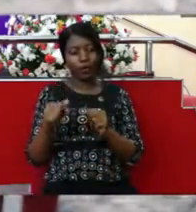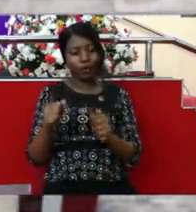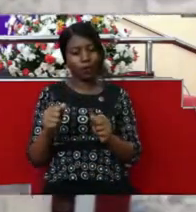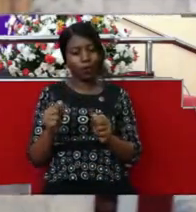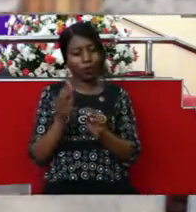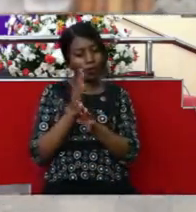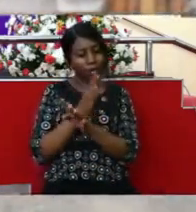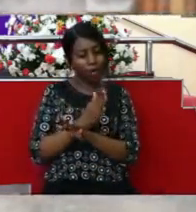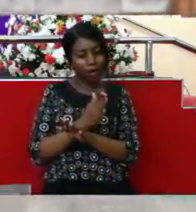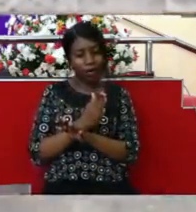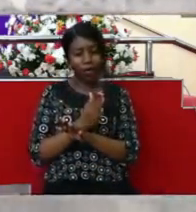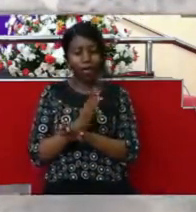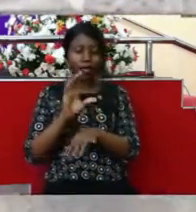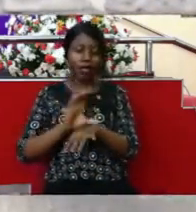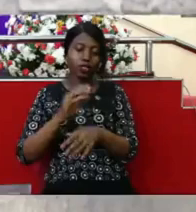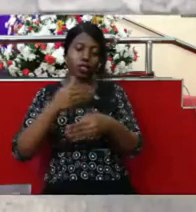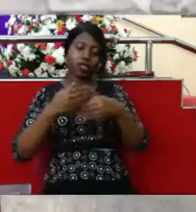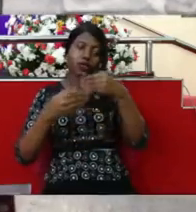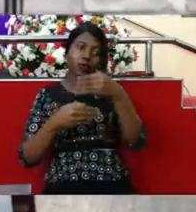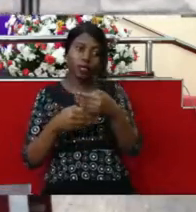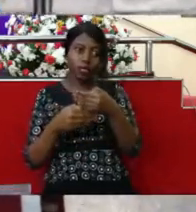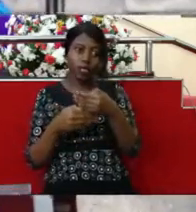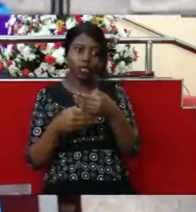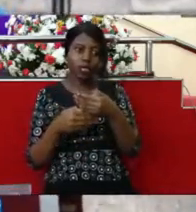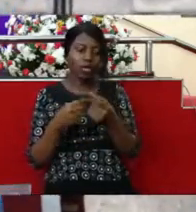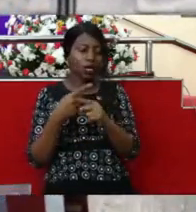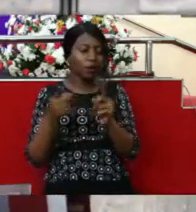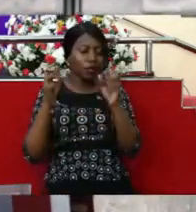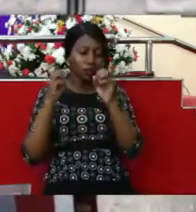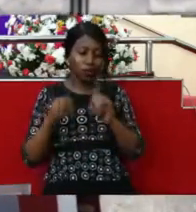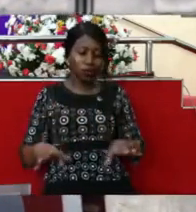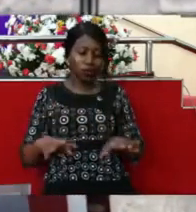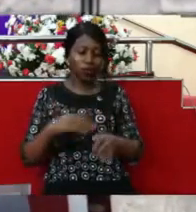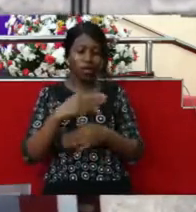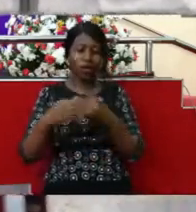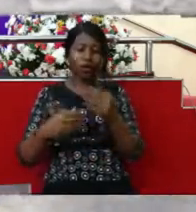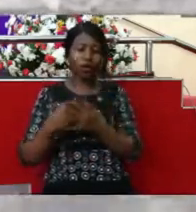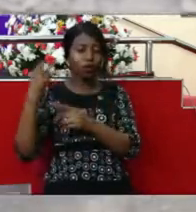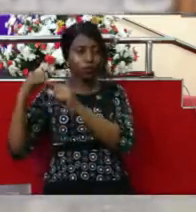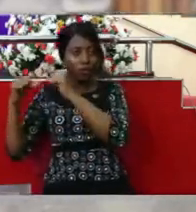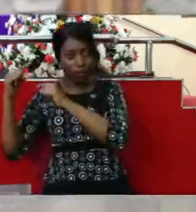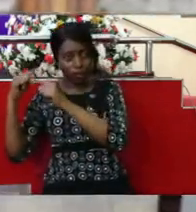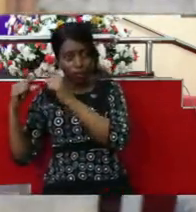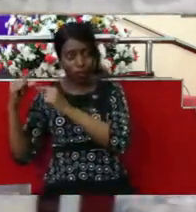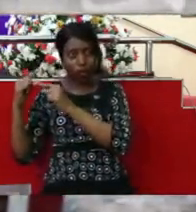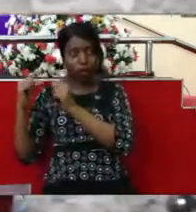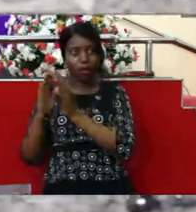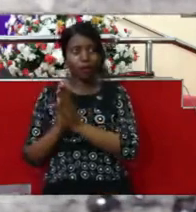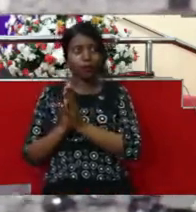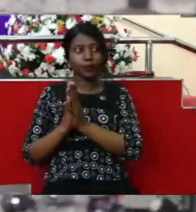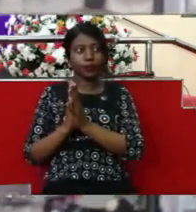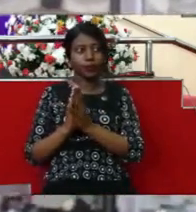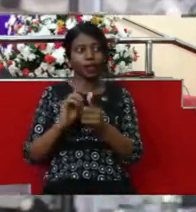sababu tunaweza kuwa tumefungwa pale katika jengo la kanisa. And lose a whole generation. Na tupoteze kizazi kisima. And thereafter come a generation